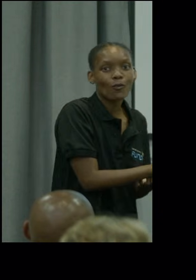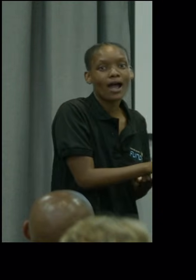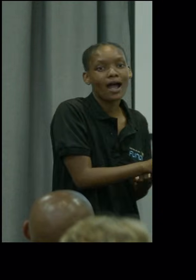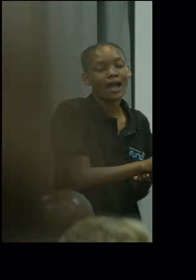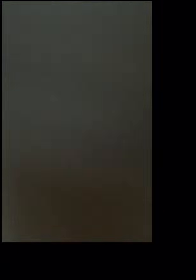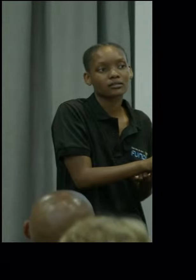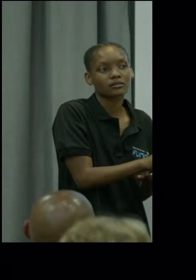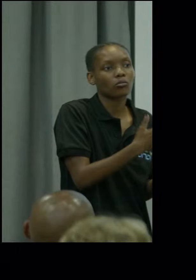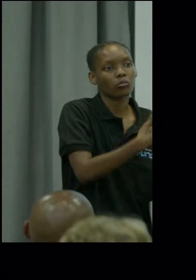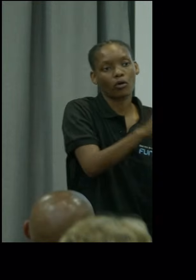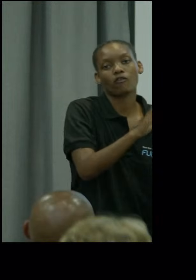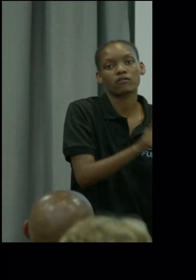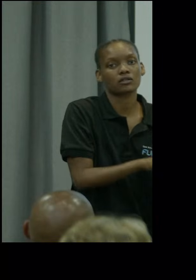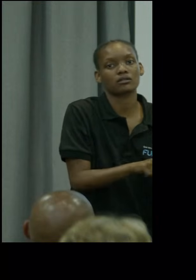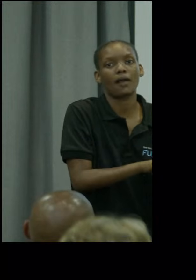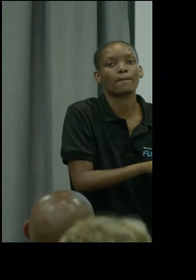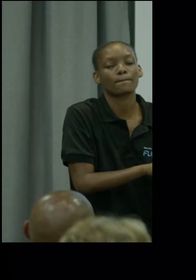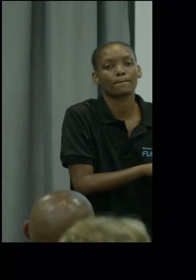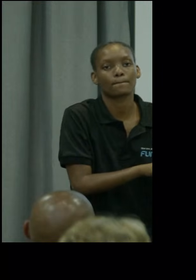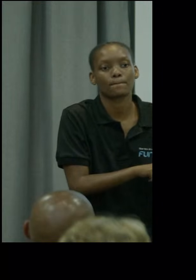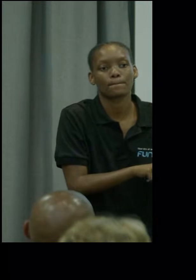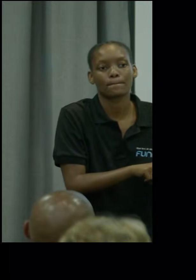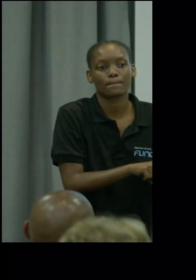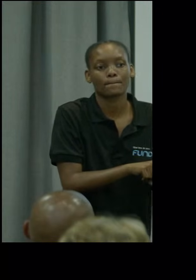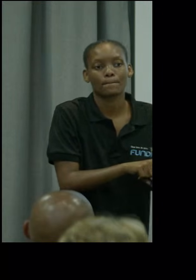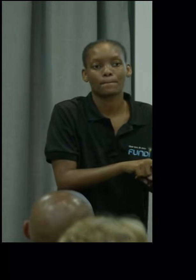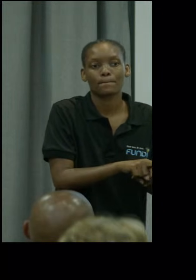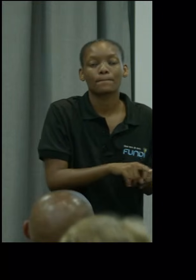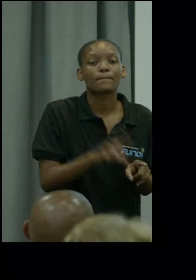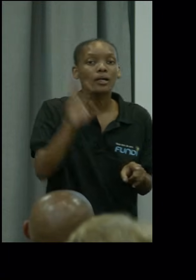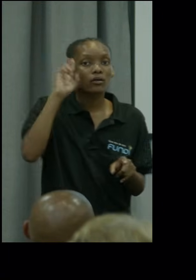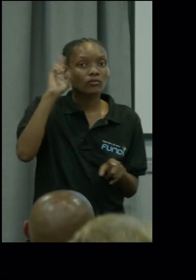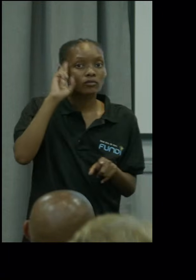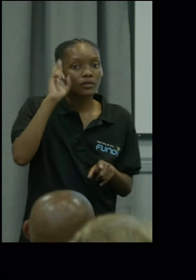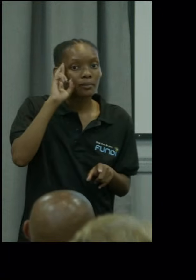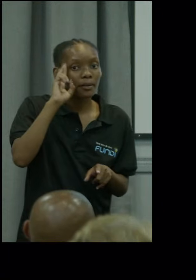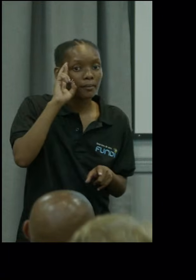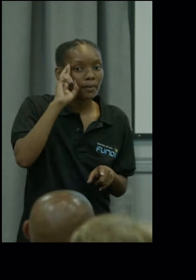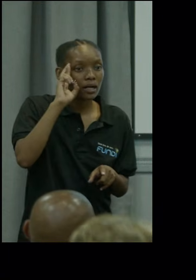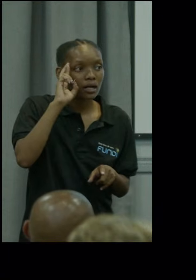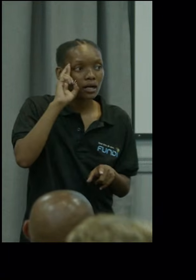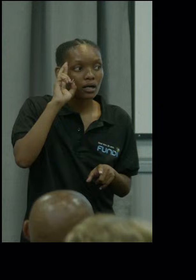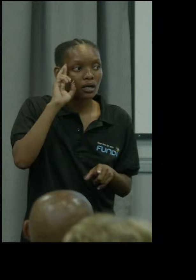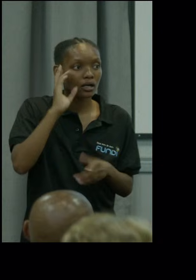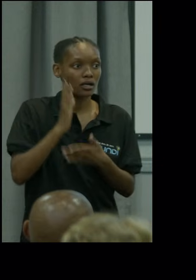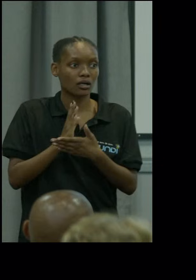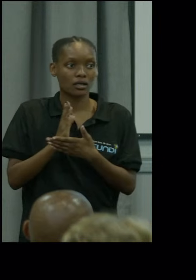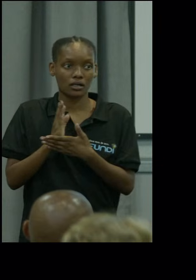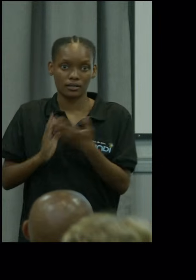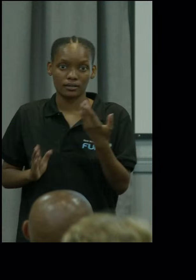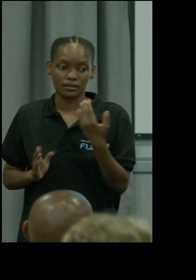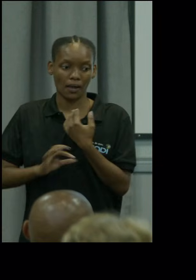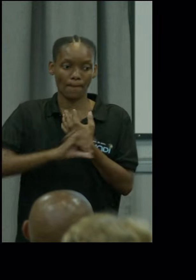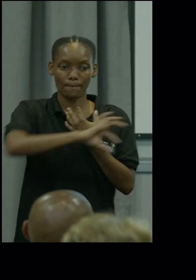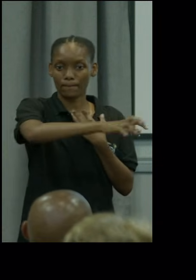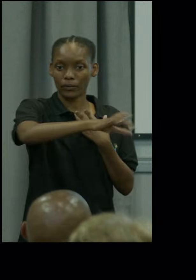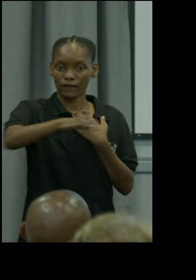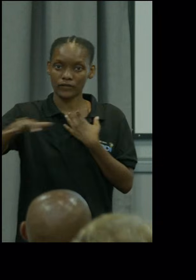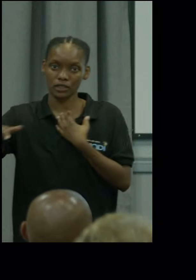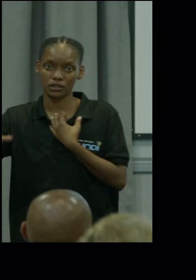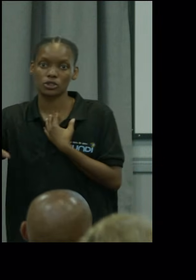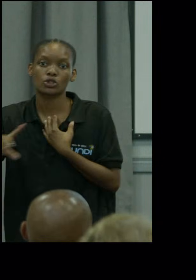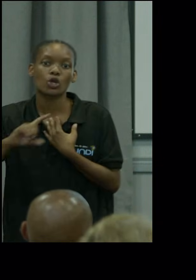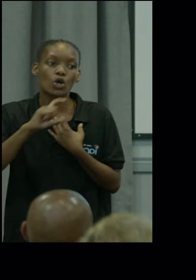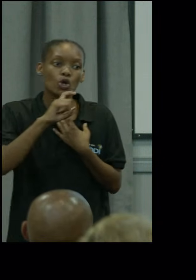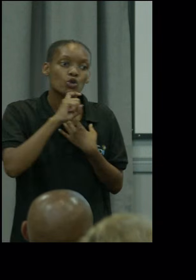completely equality-oriented approach. Because remember that there are weights which some provinces use to favor quintile